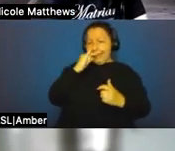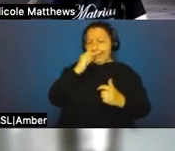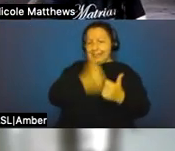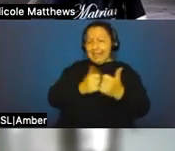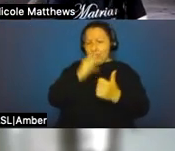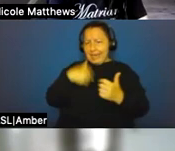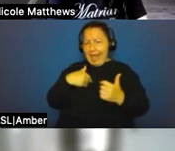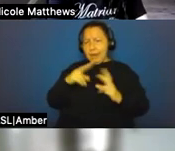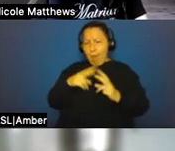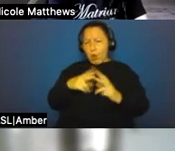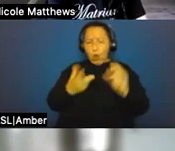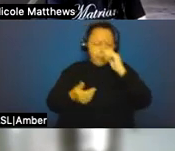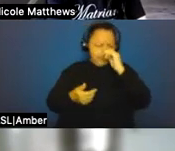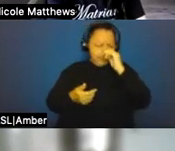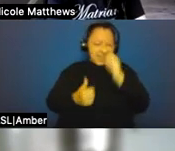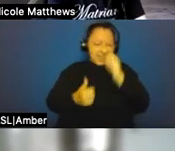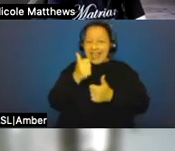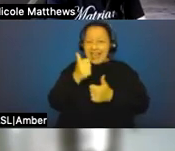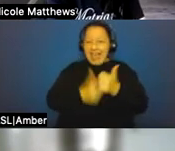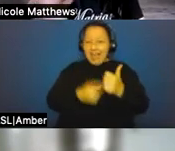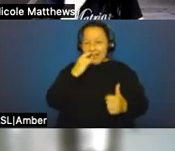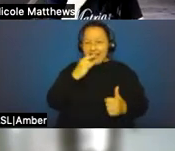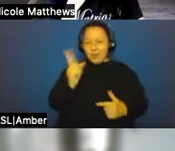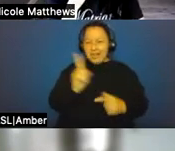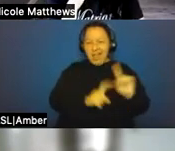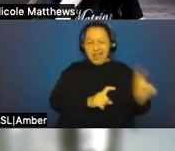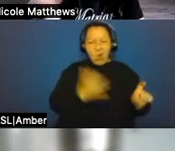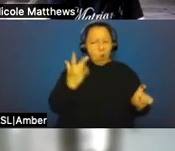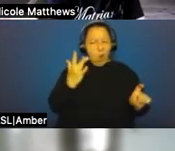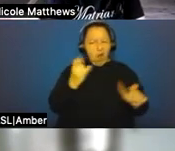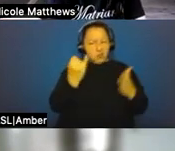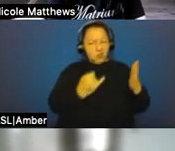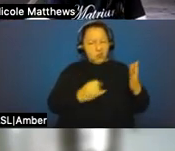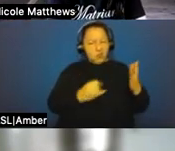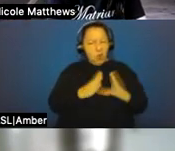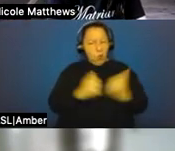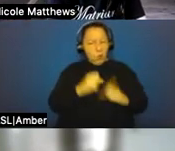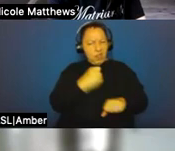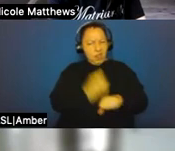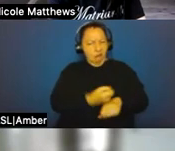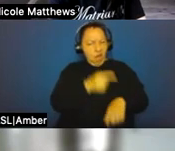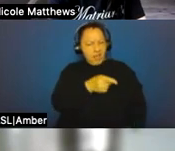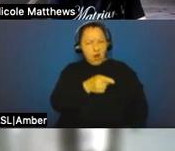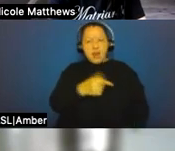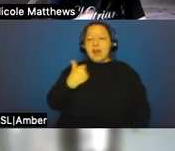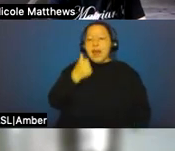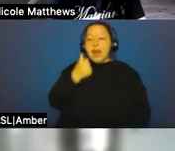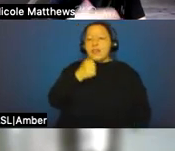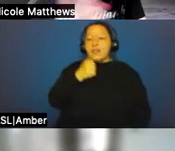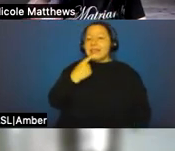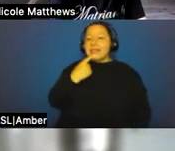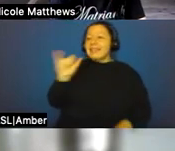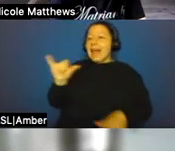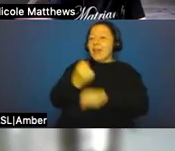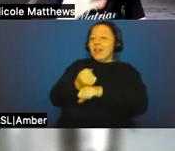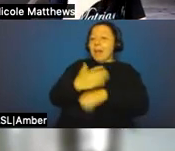they were, the other little kid was like, why did you draw a door with a lock on it? And the little girl said, well, that's the lock that my mom bought me because